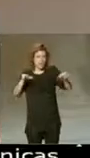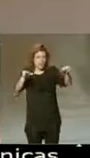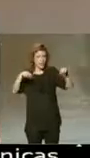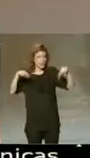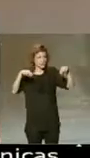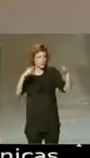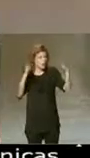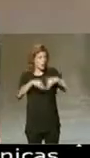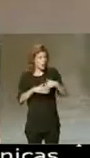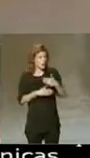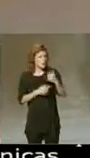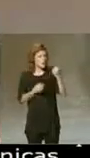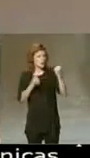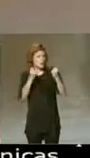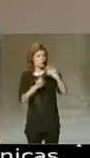pavement, no curves.